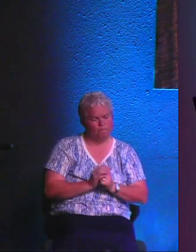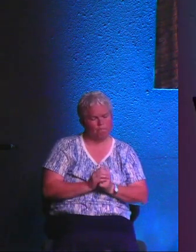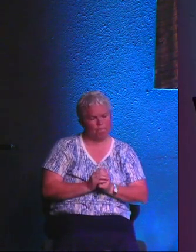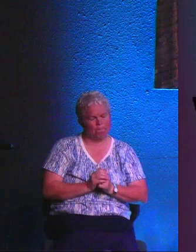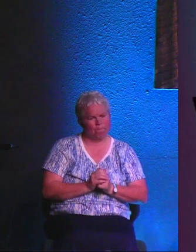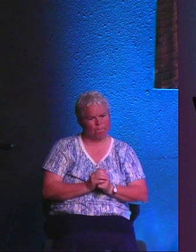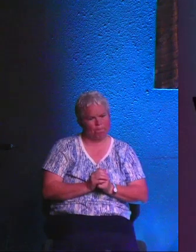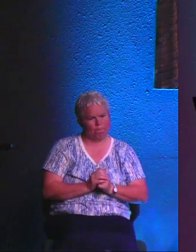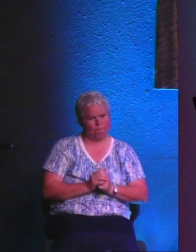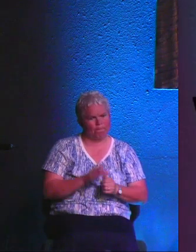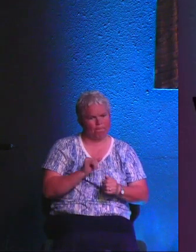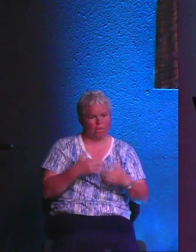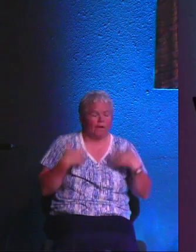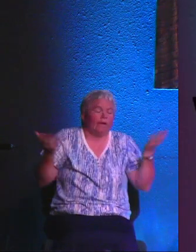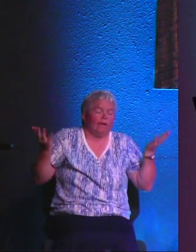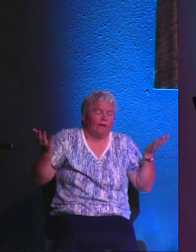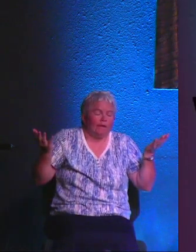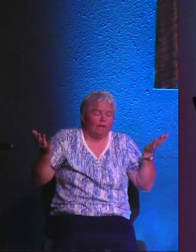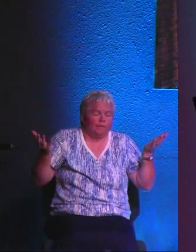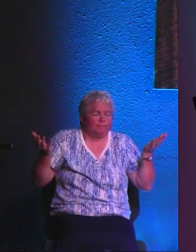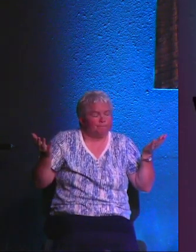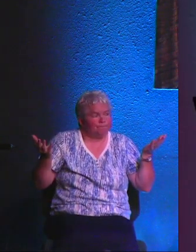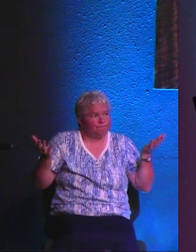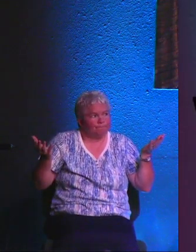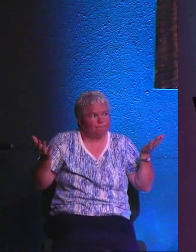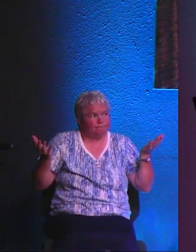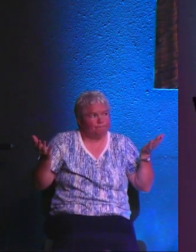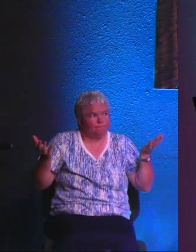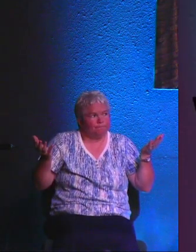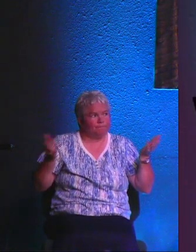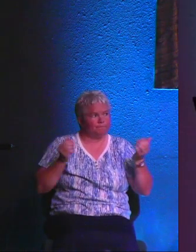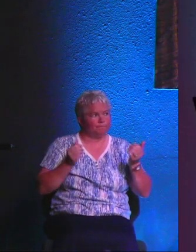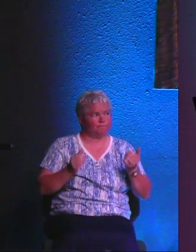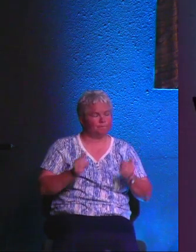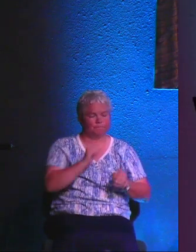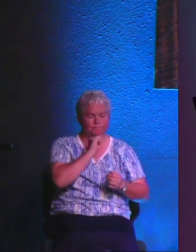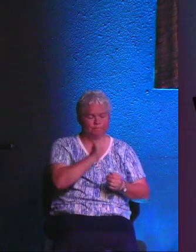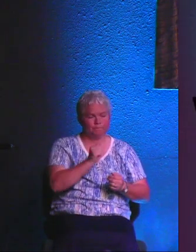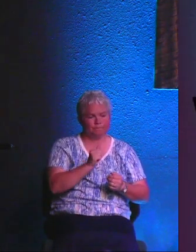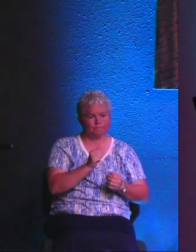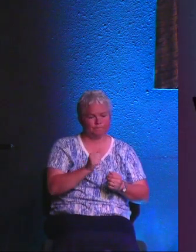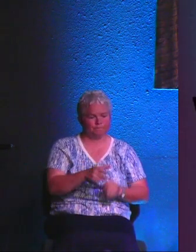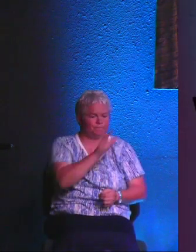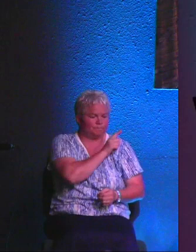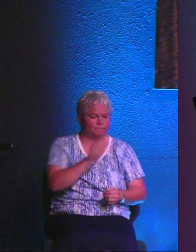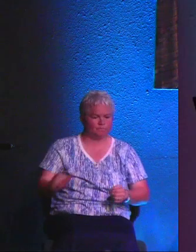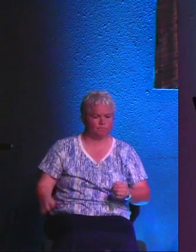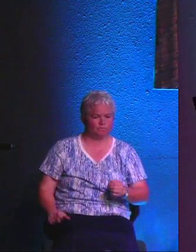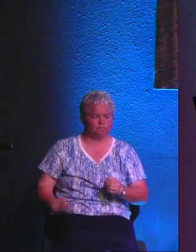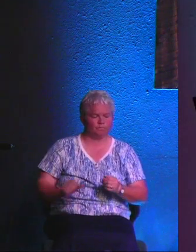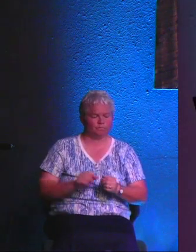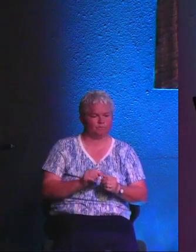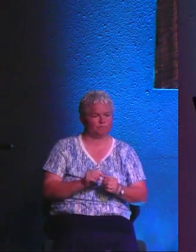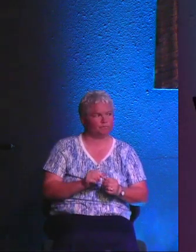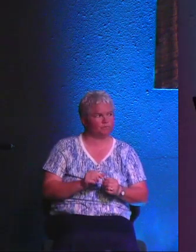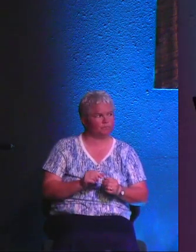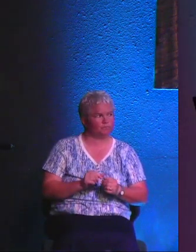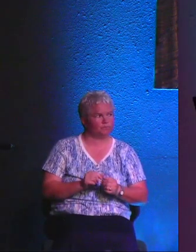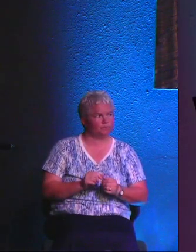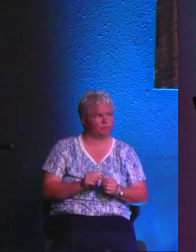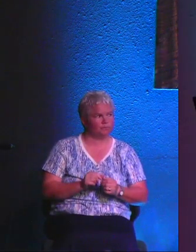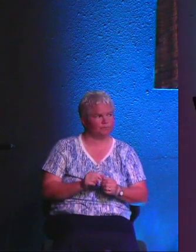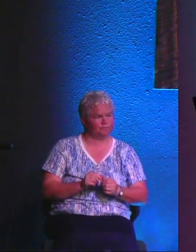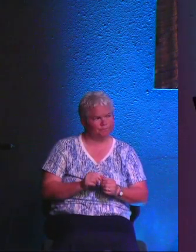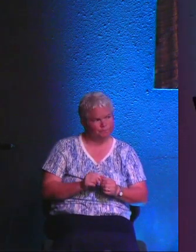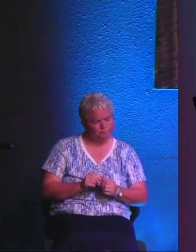use? I gave up, no longer wanted to live. I couldn't get it right, but the Lord intervened. And now I'm